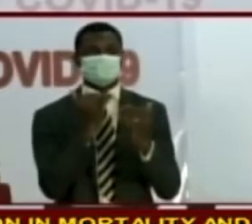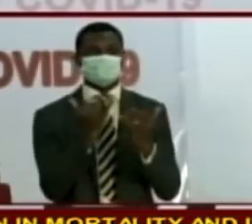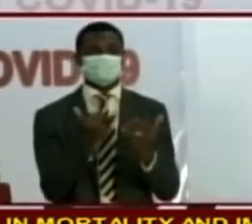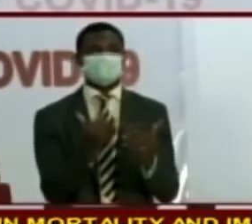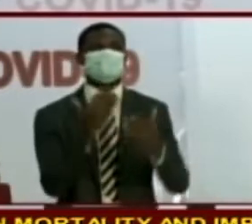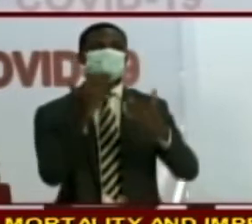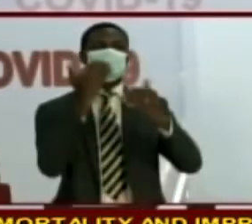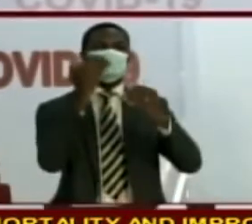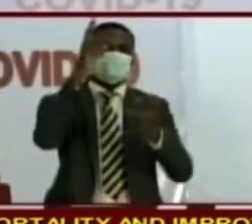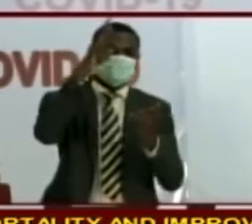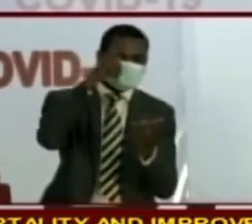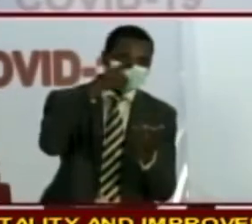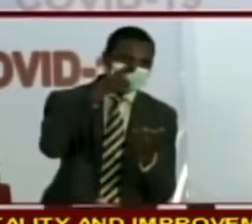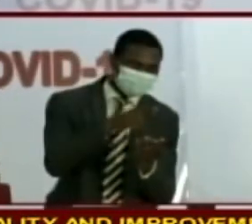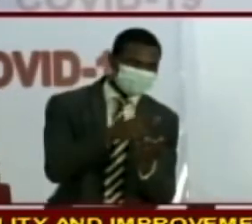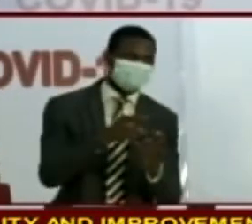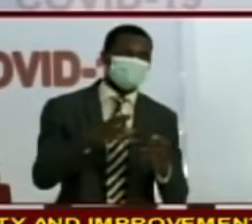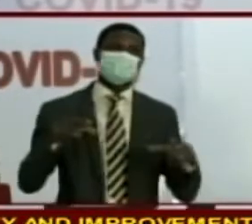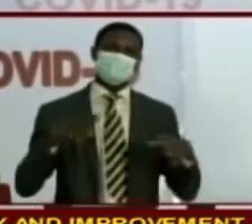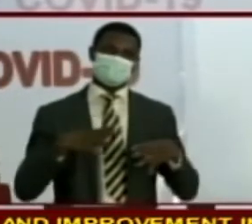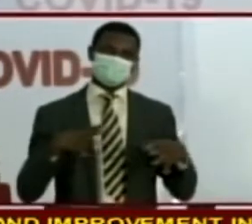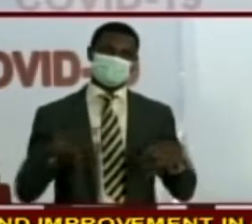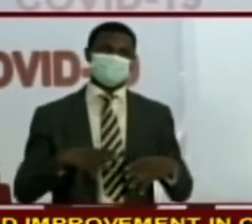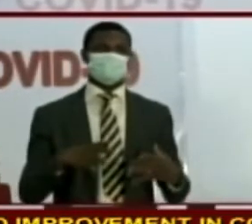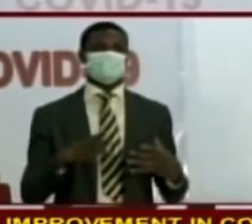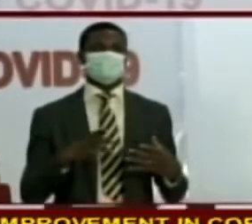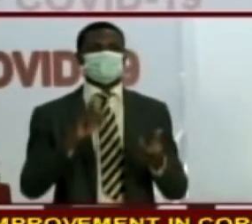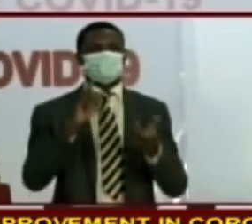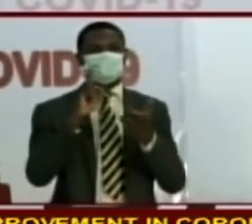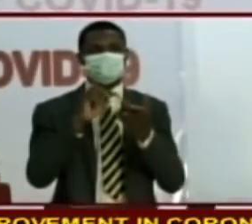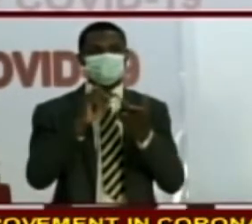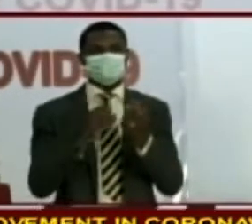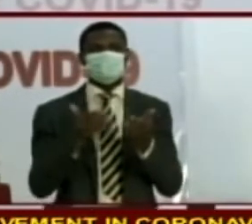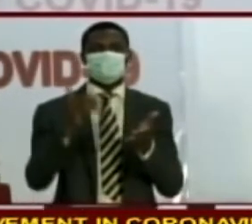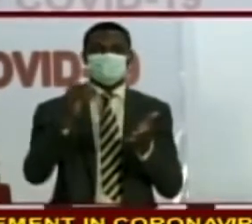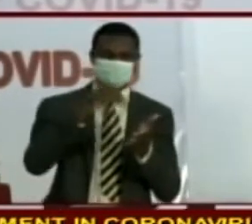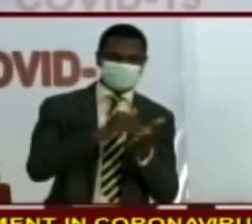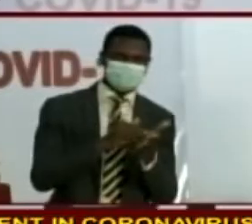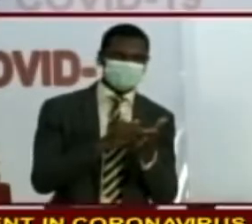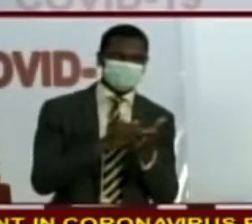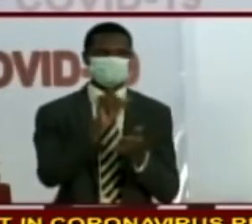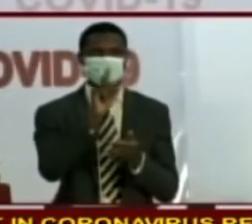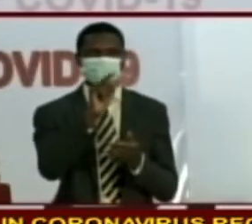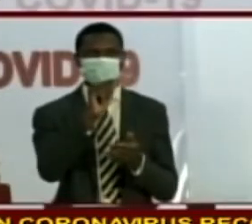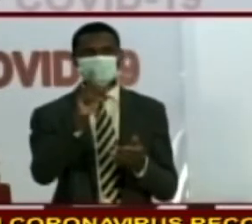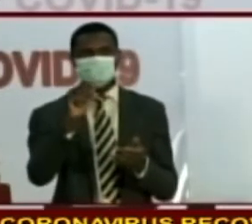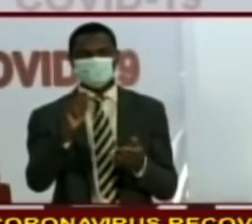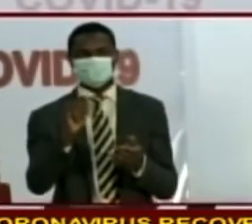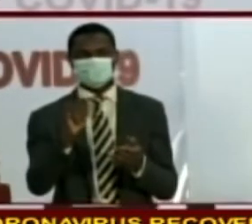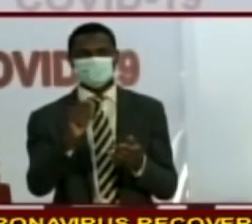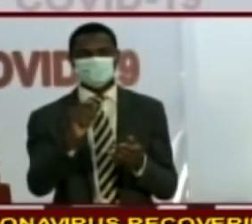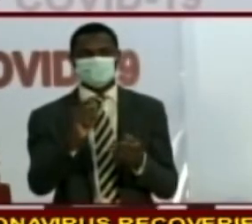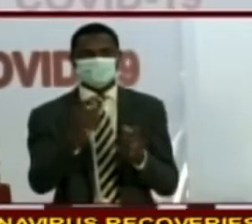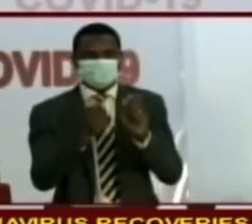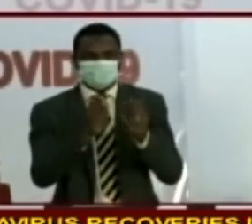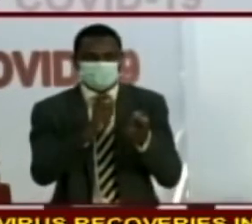to reconvene tomorrow to consider the 2020 adjustment in the budgets. You